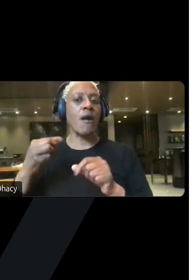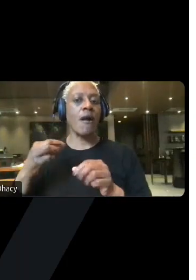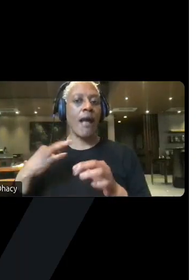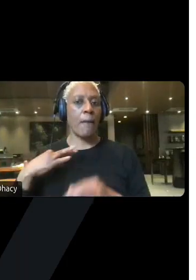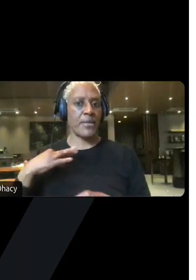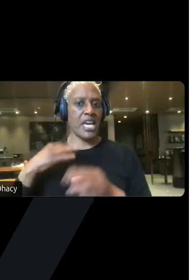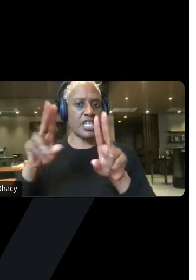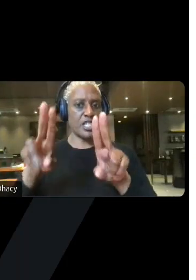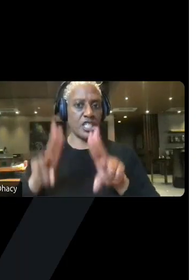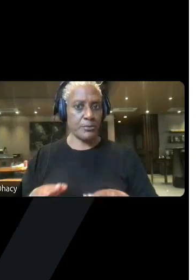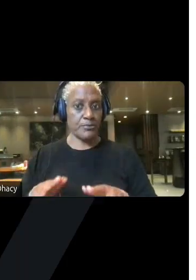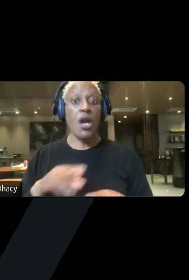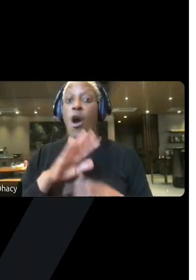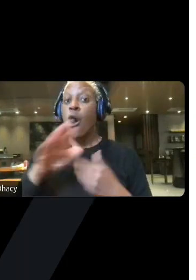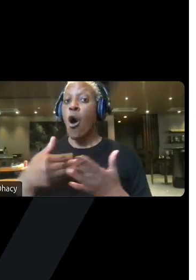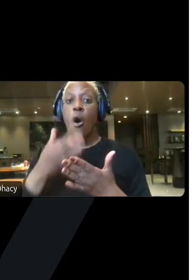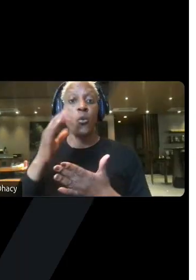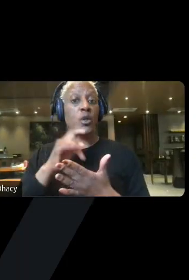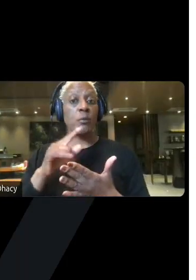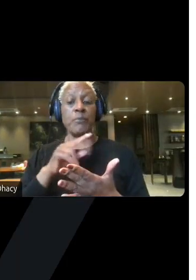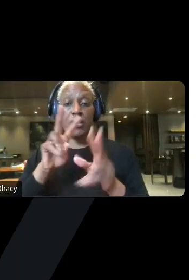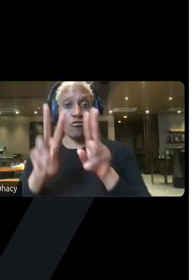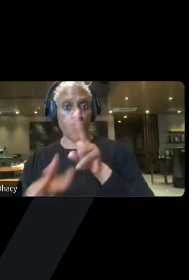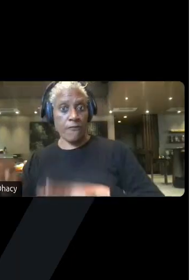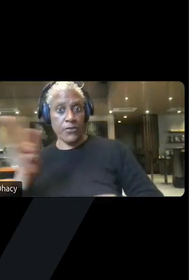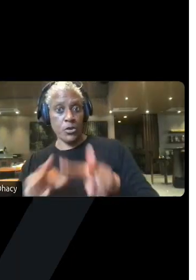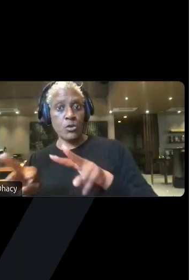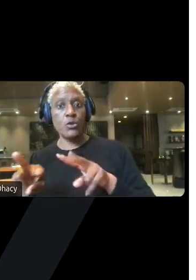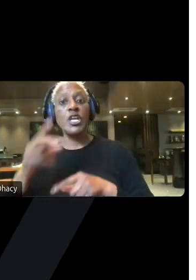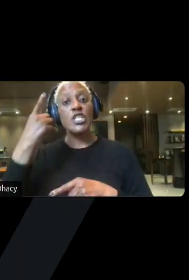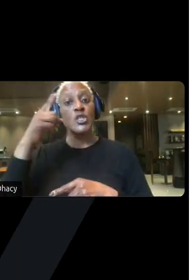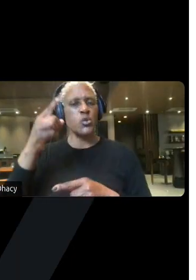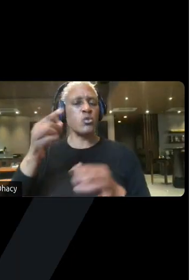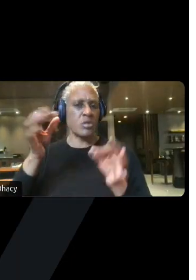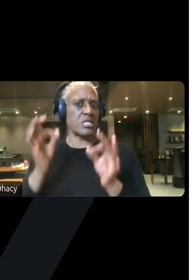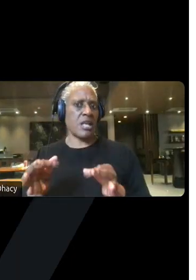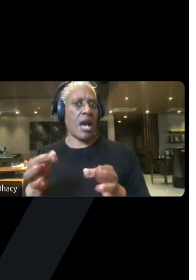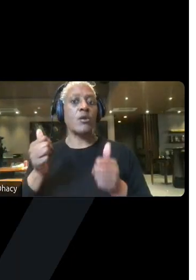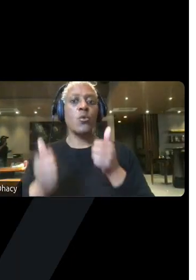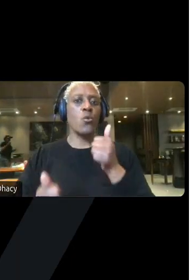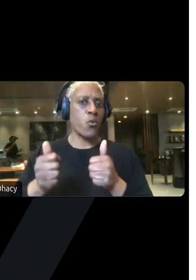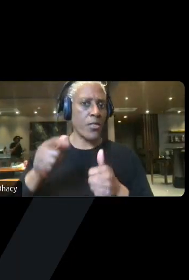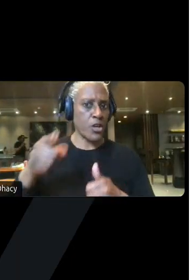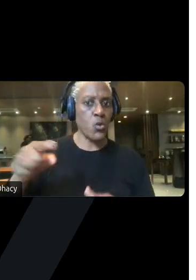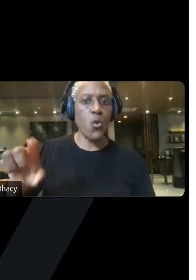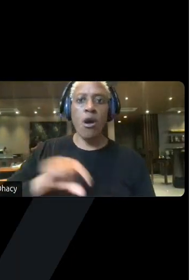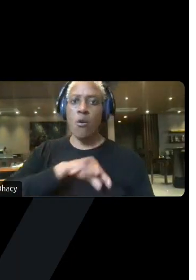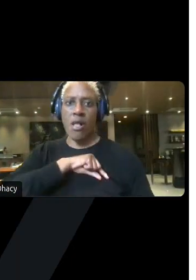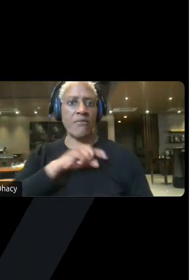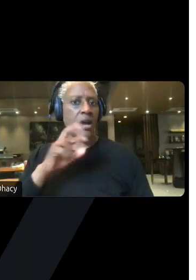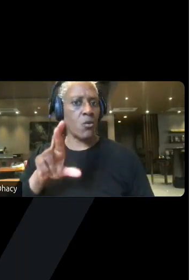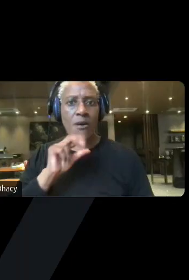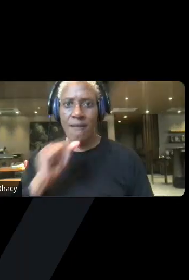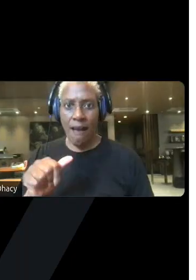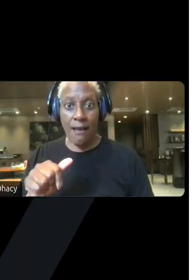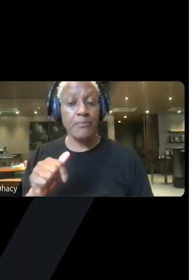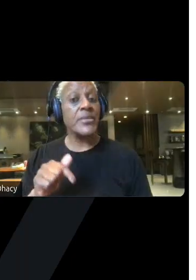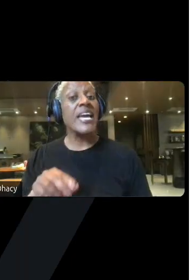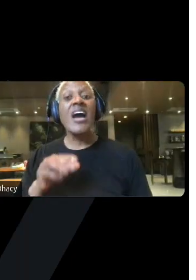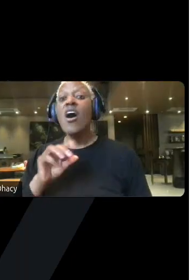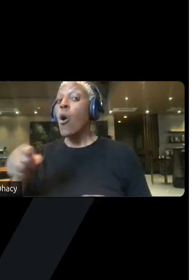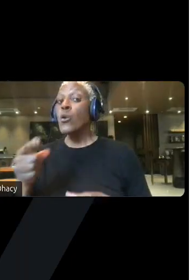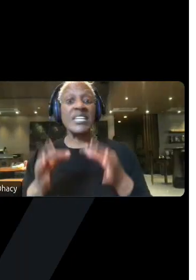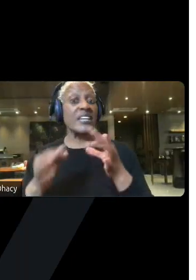applications will be reviewed to determine certification eligibility. Only applications that meet standards